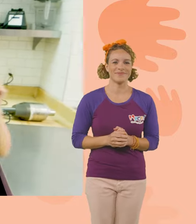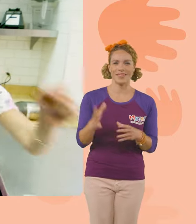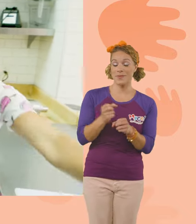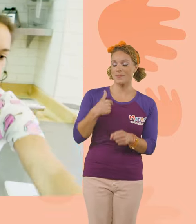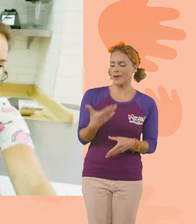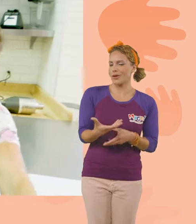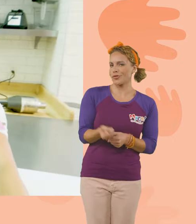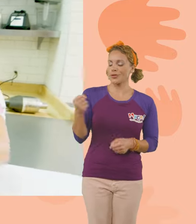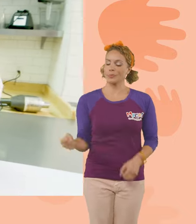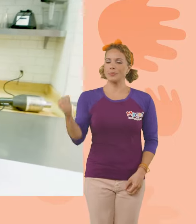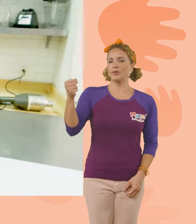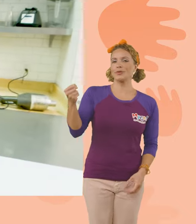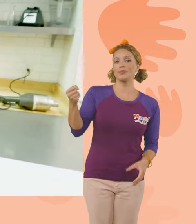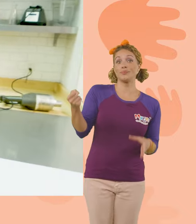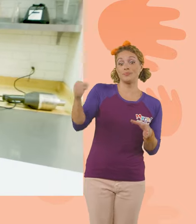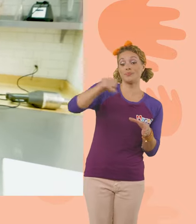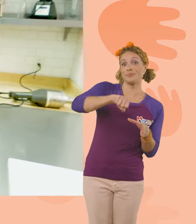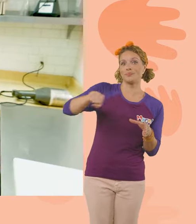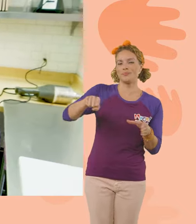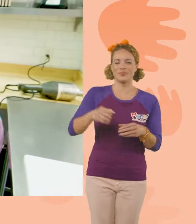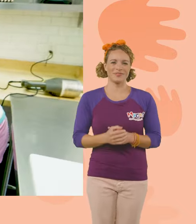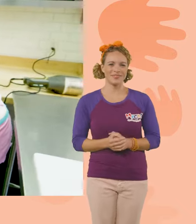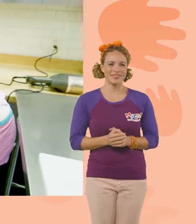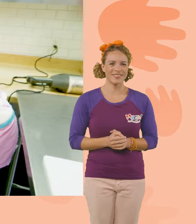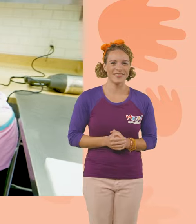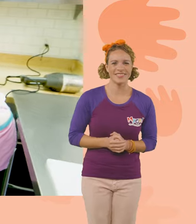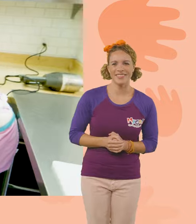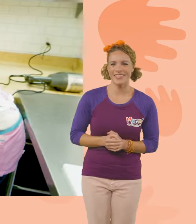And I'm gonna get my trusty pitcher. Ooh.